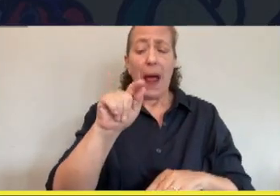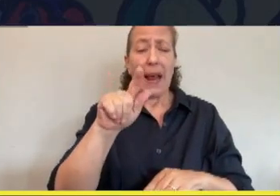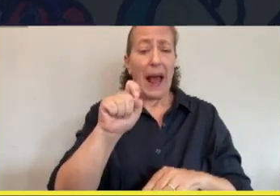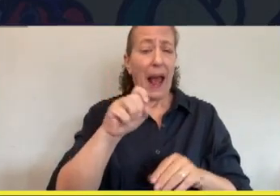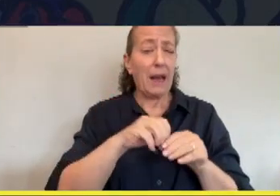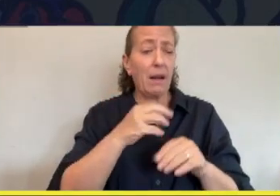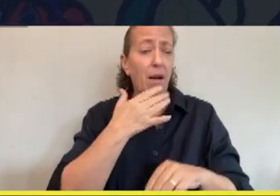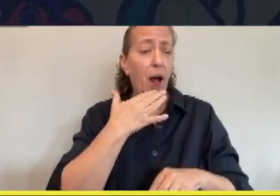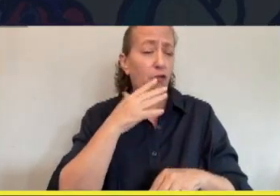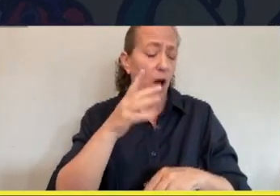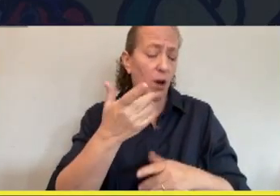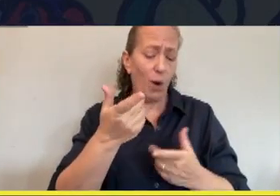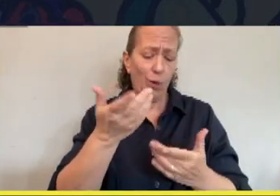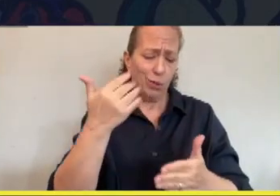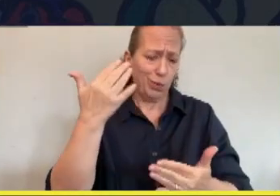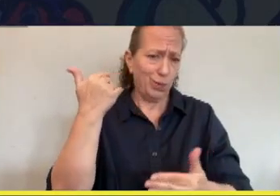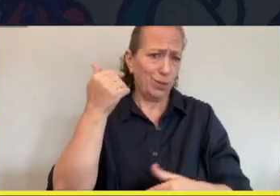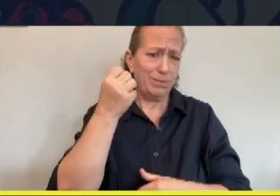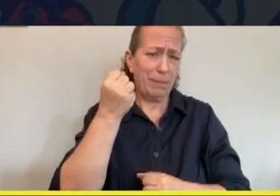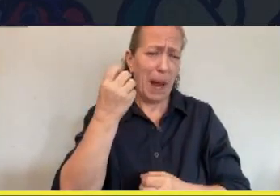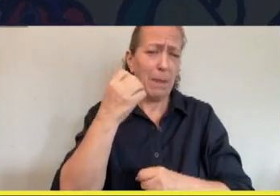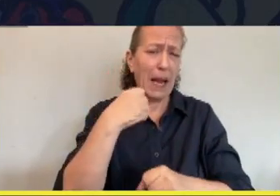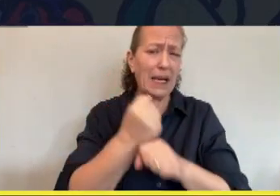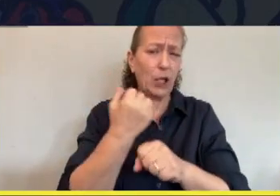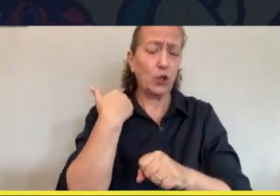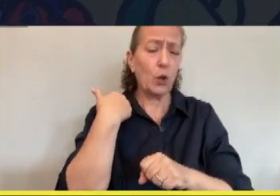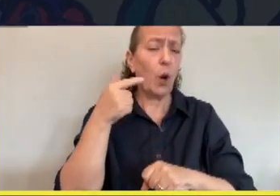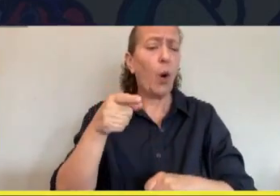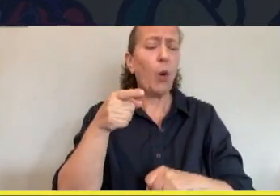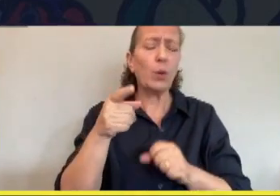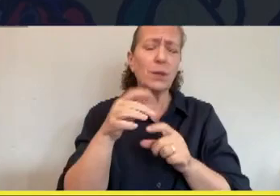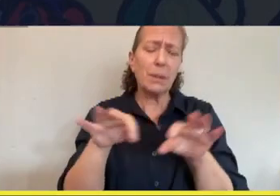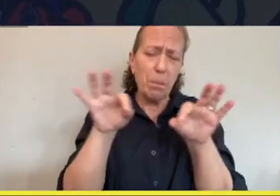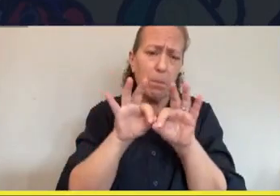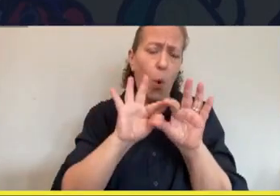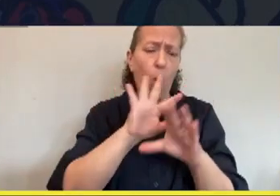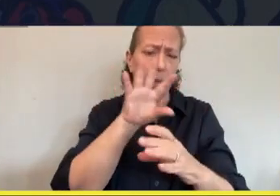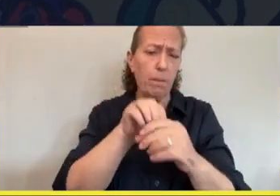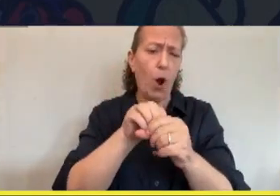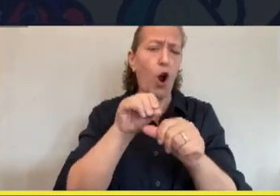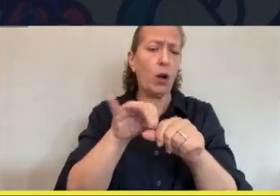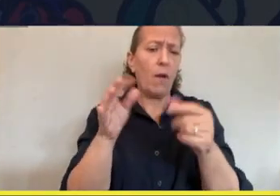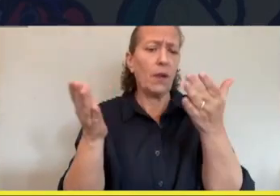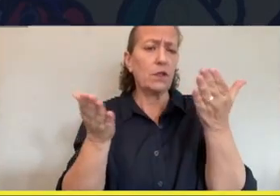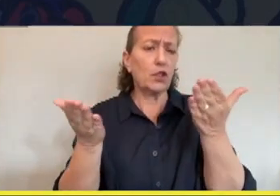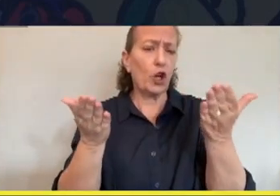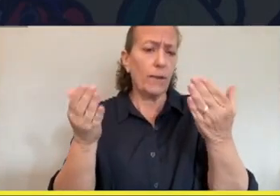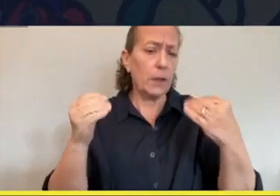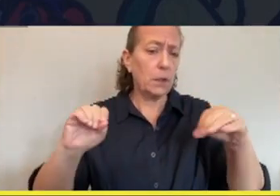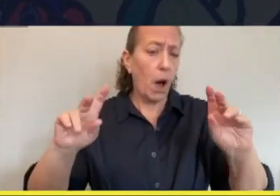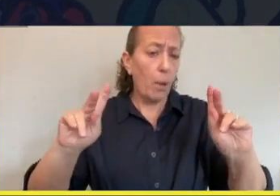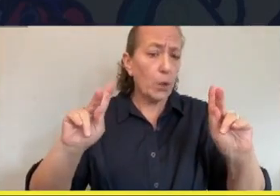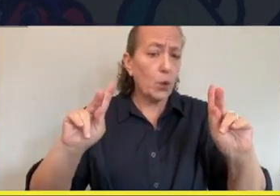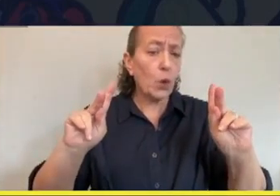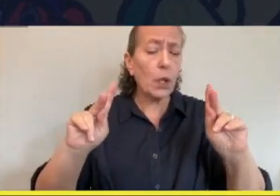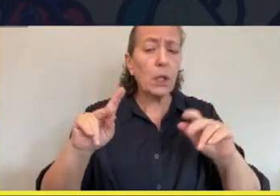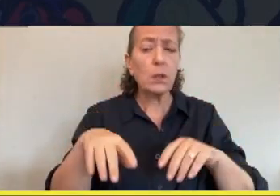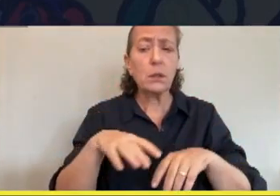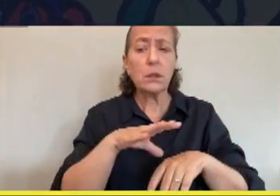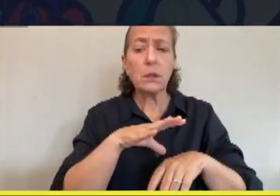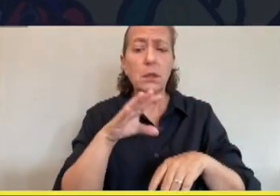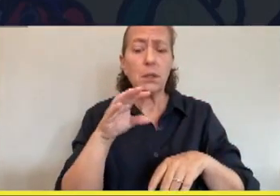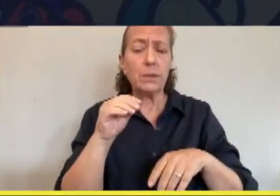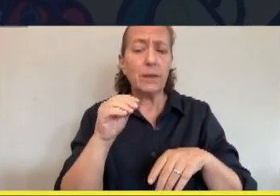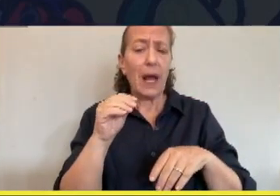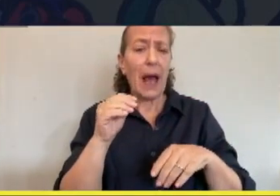ago. Medicaid is a critical part of the service opportunities and the opportunities for a